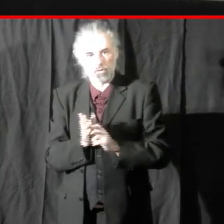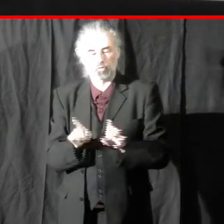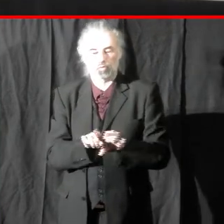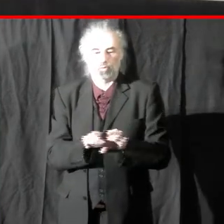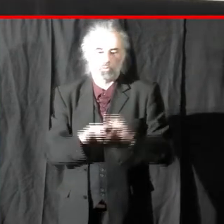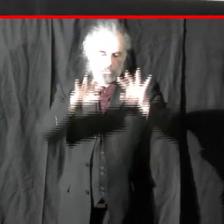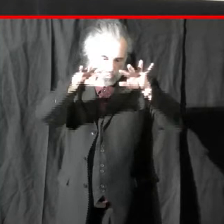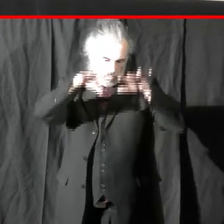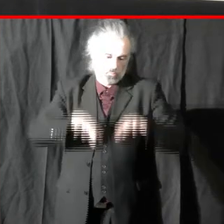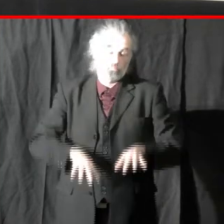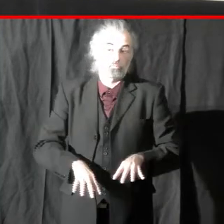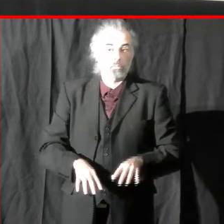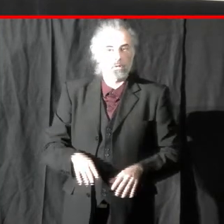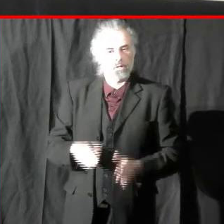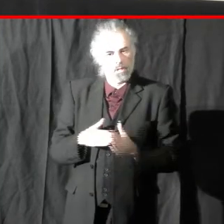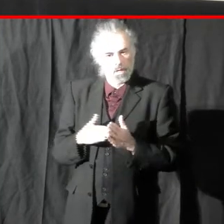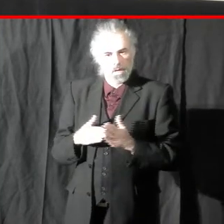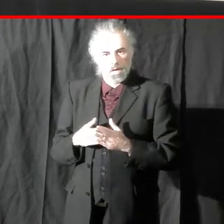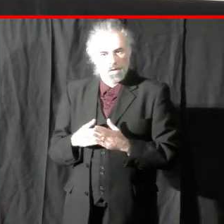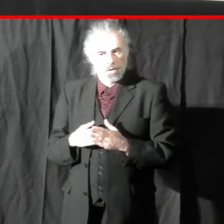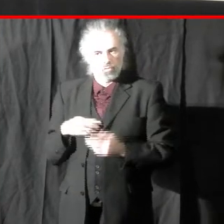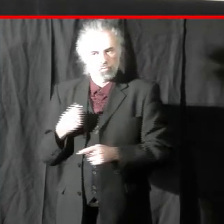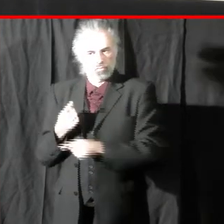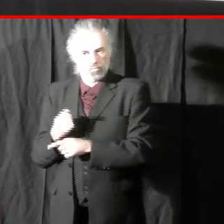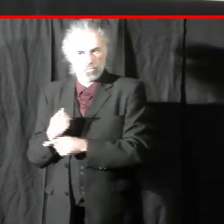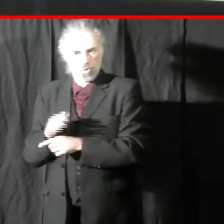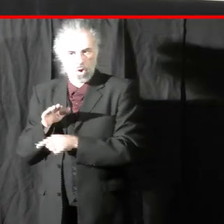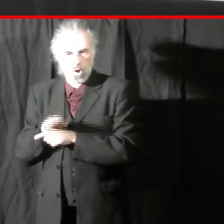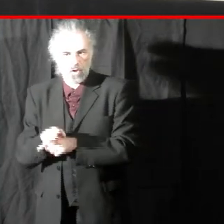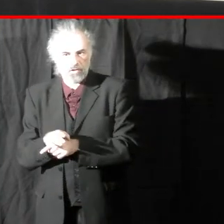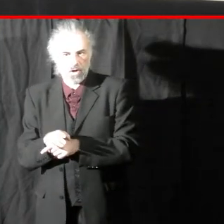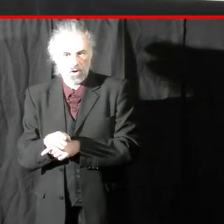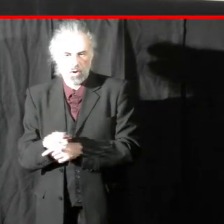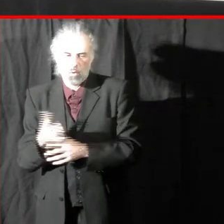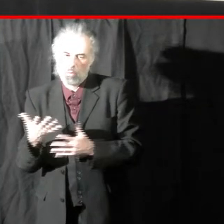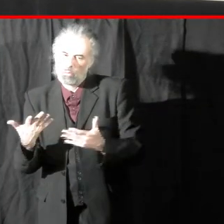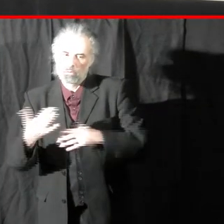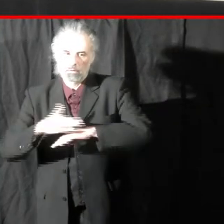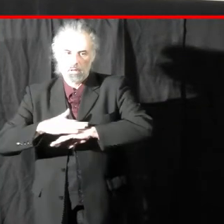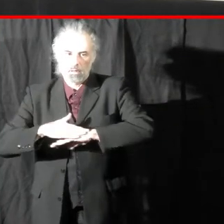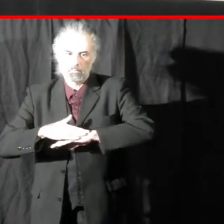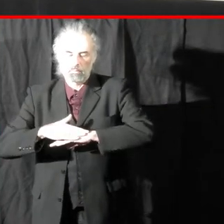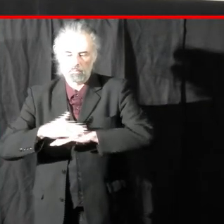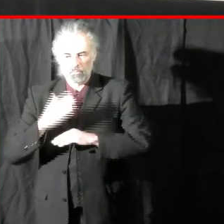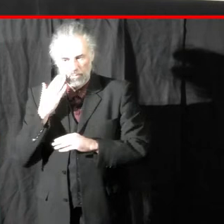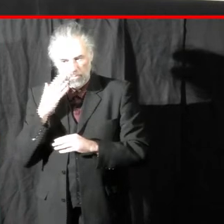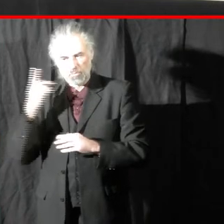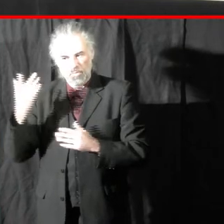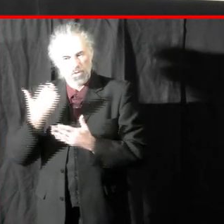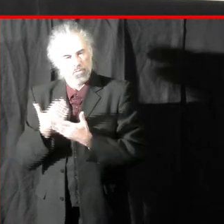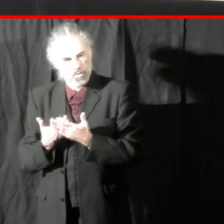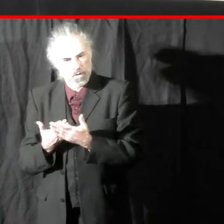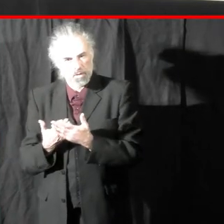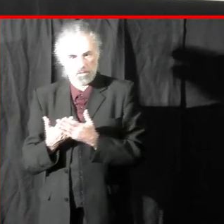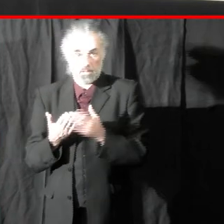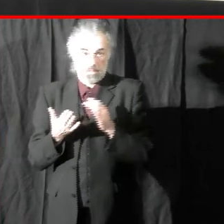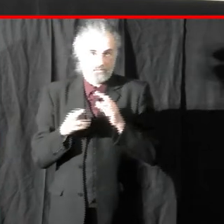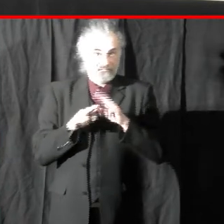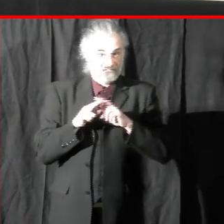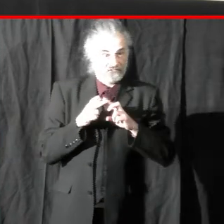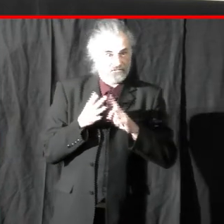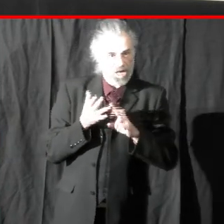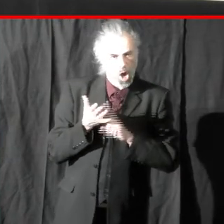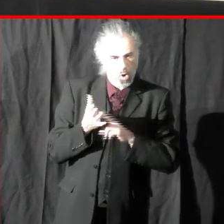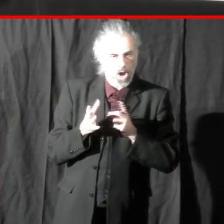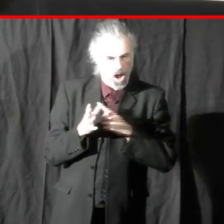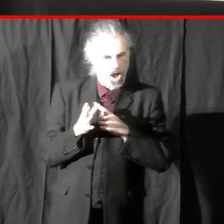So now let's talk about the moments in the story where if Fiona, the science communicator, did